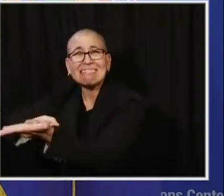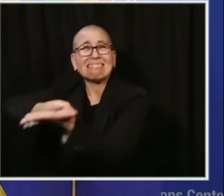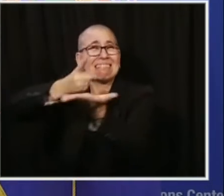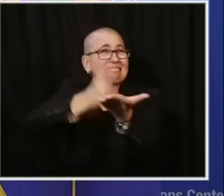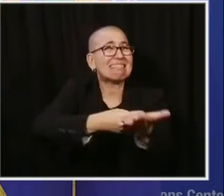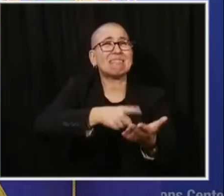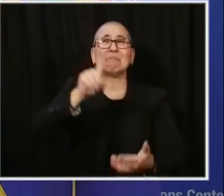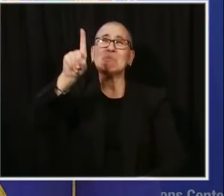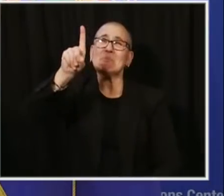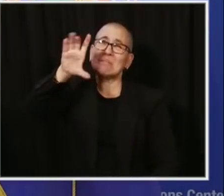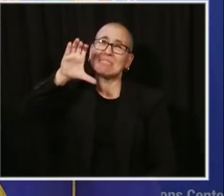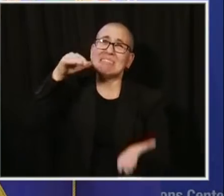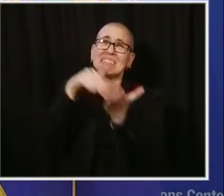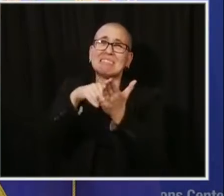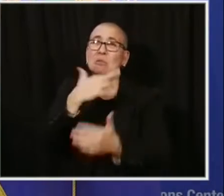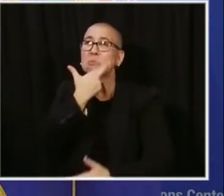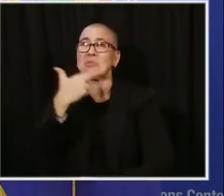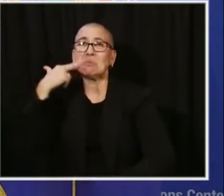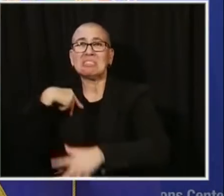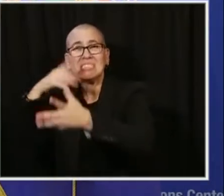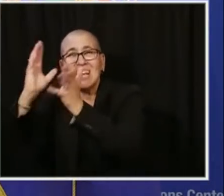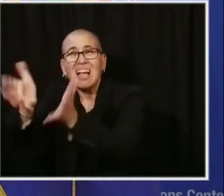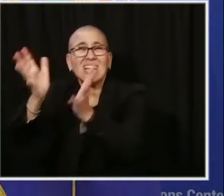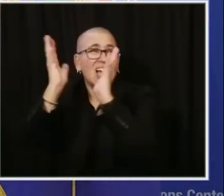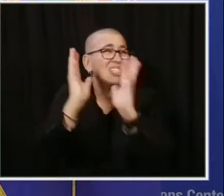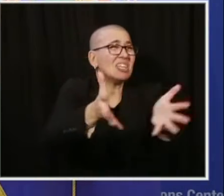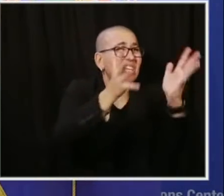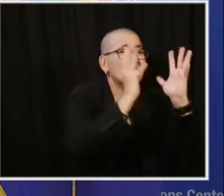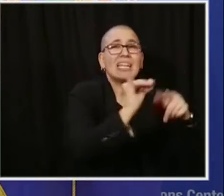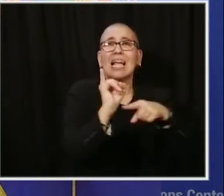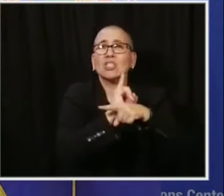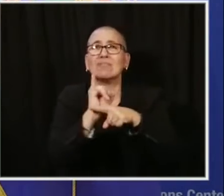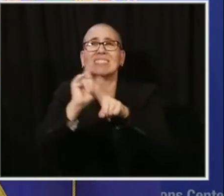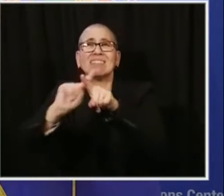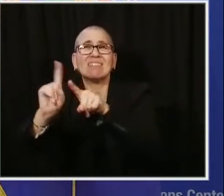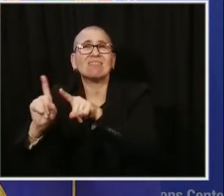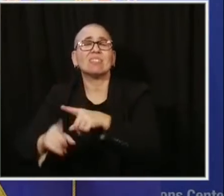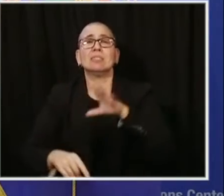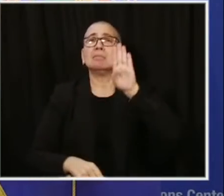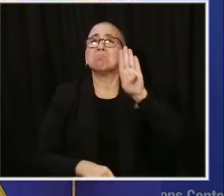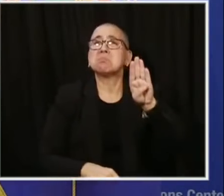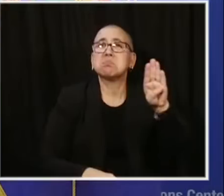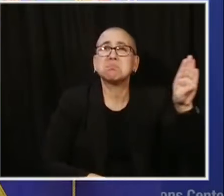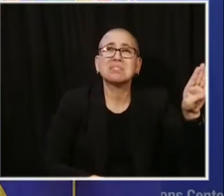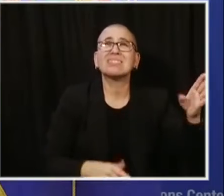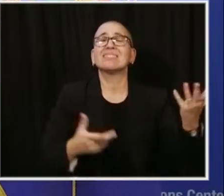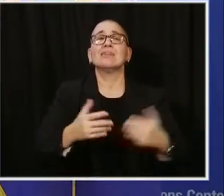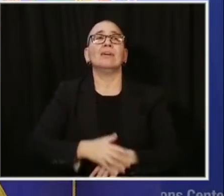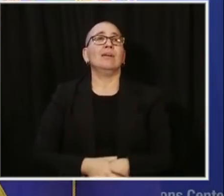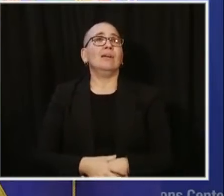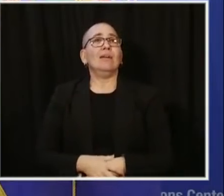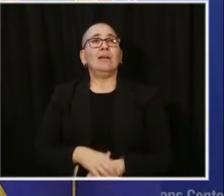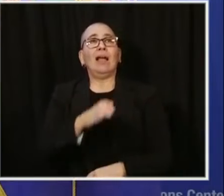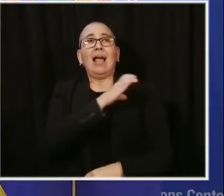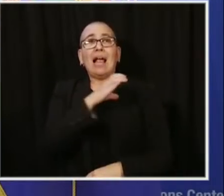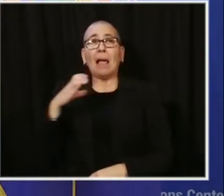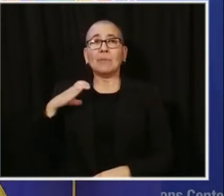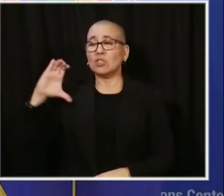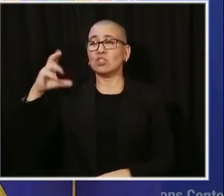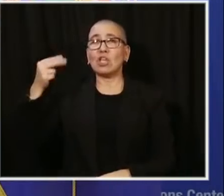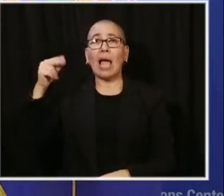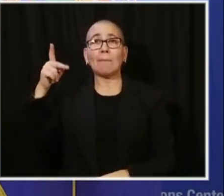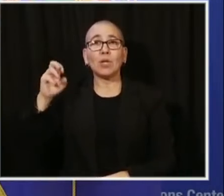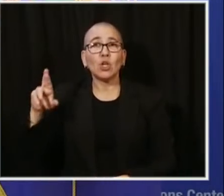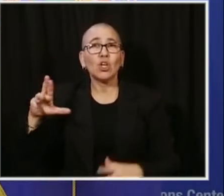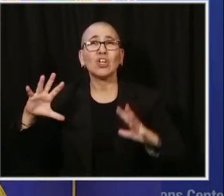with chambers of commerce. Those consultations have been critical for us to figure out what kinds of targeted steps we can make, what will